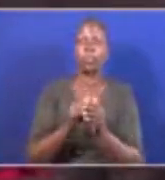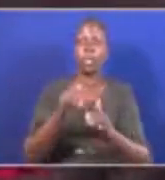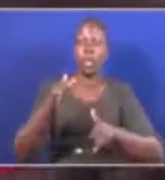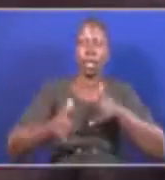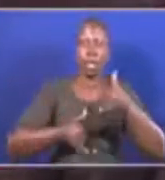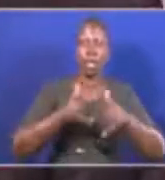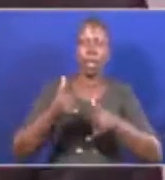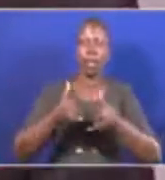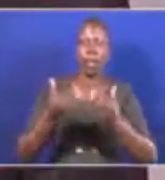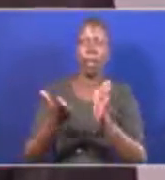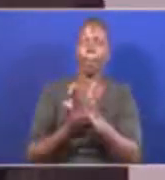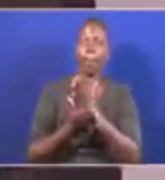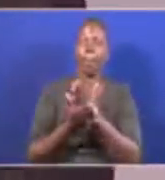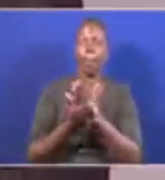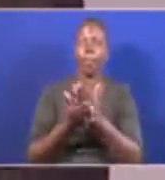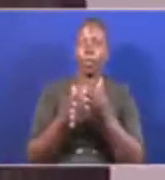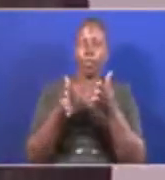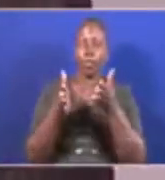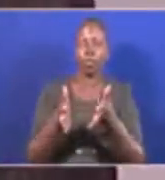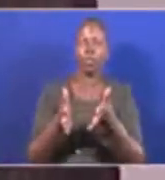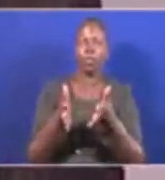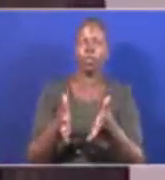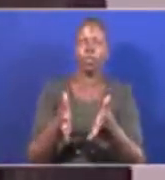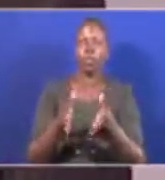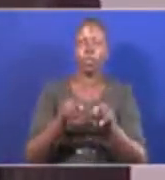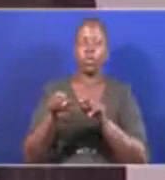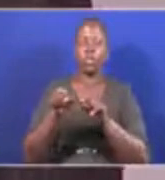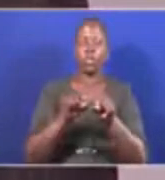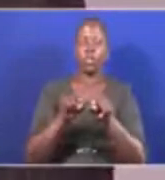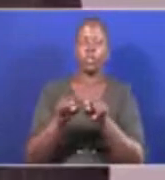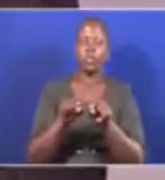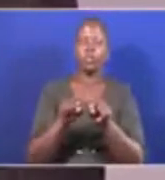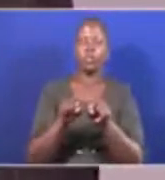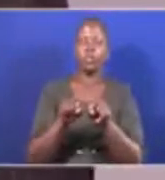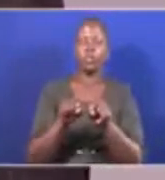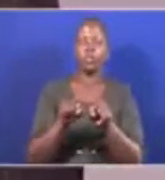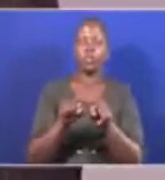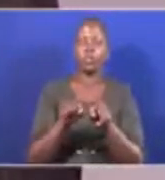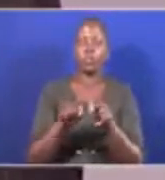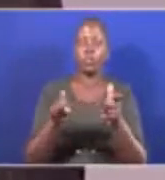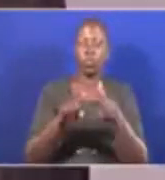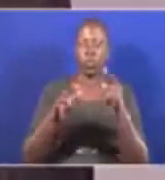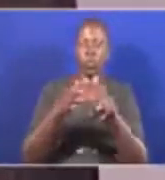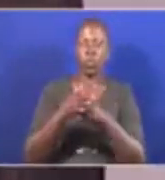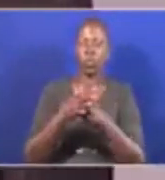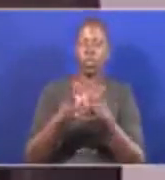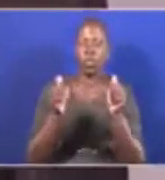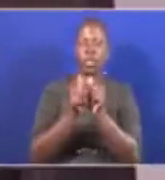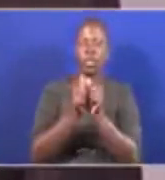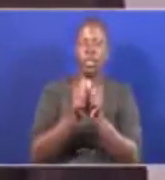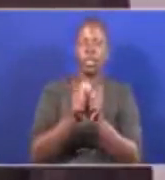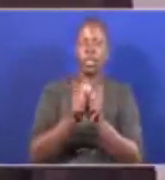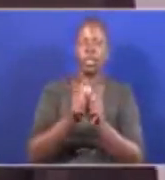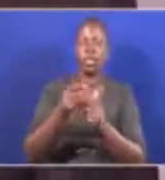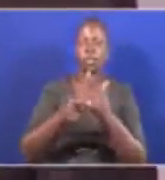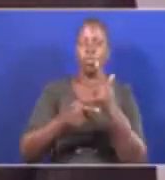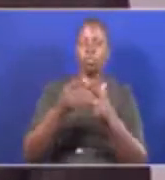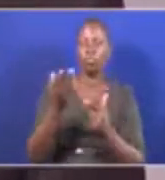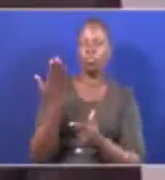part and parcel of that journey since it started 10 years ago.